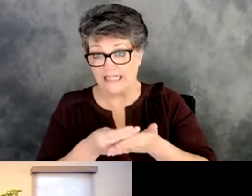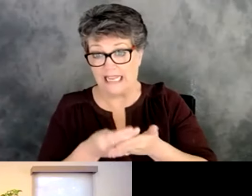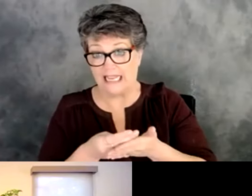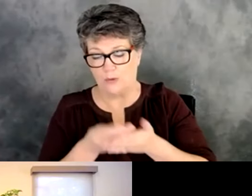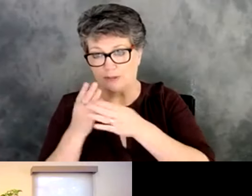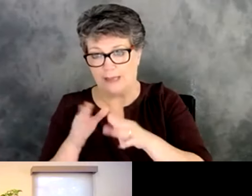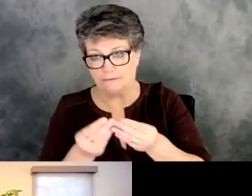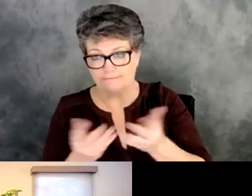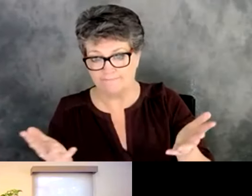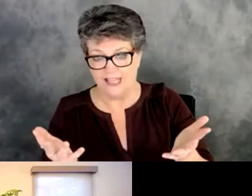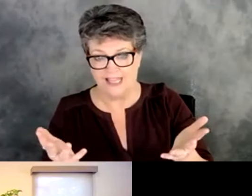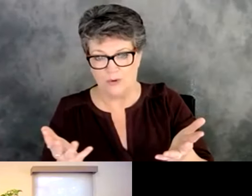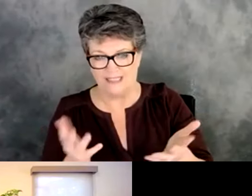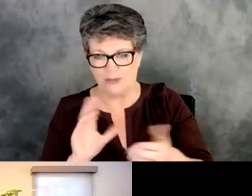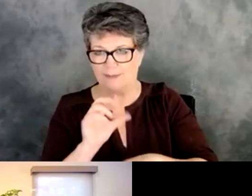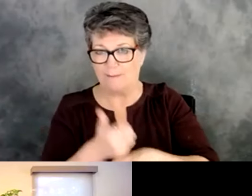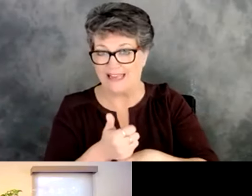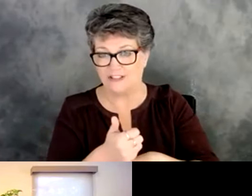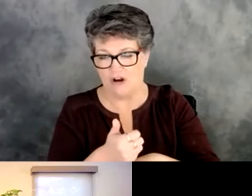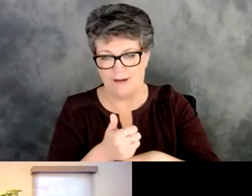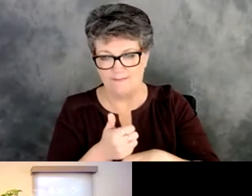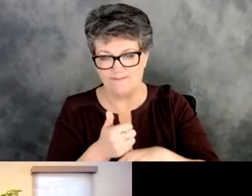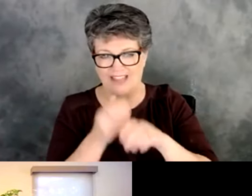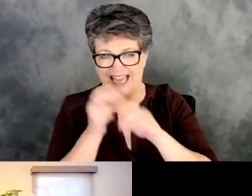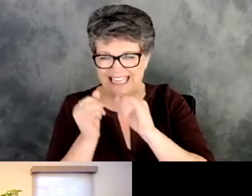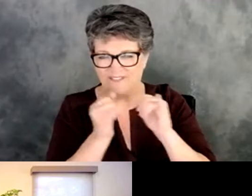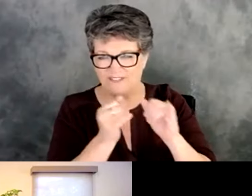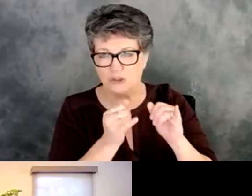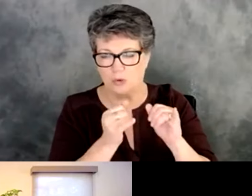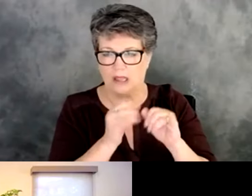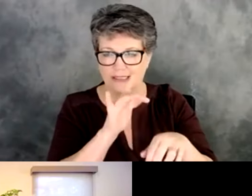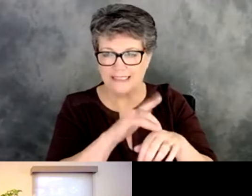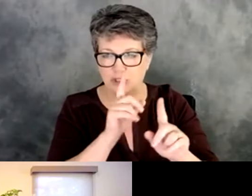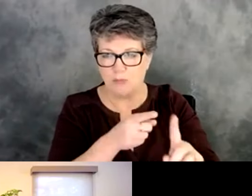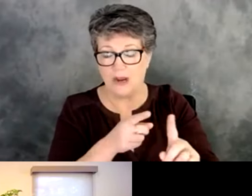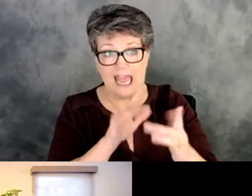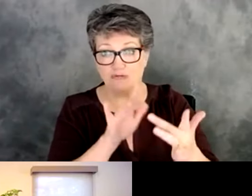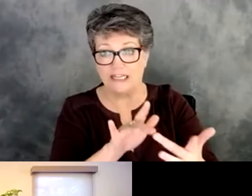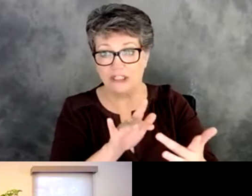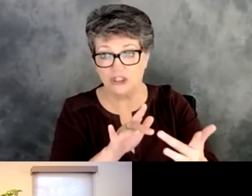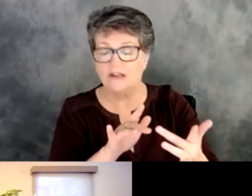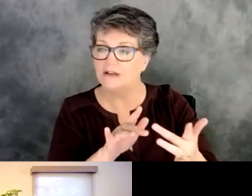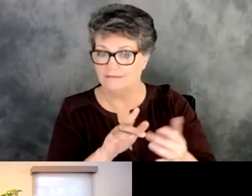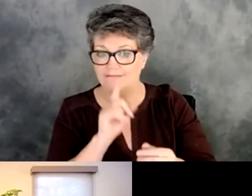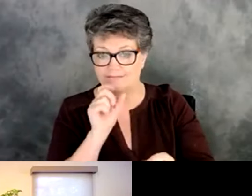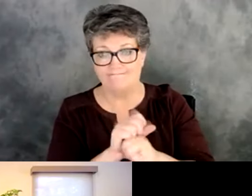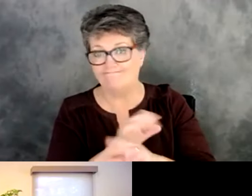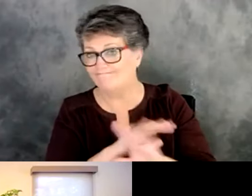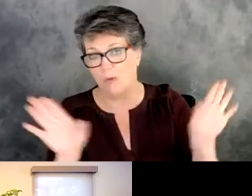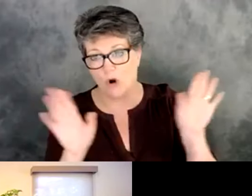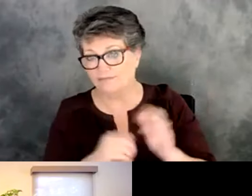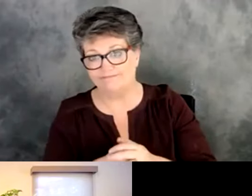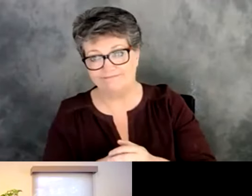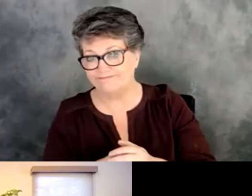initially, it was like based on a individual kind of touch point and reach, and that is absolutely no longer the case. So I